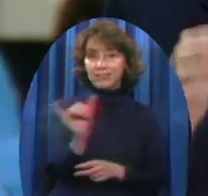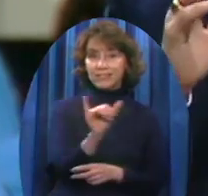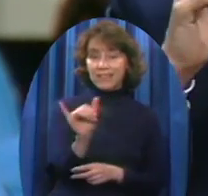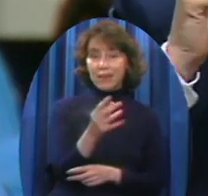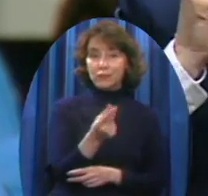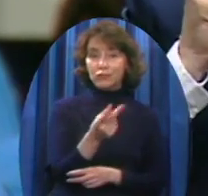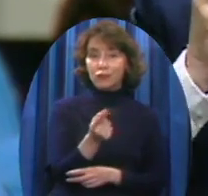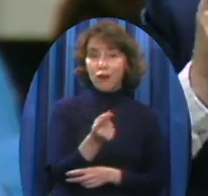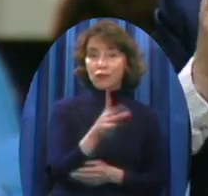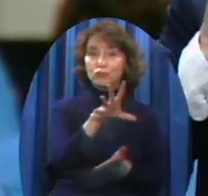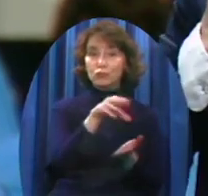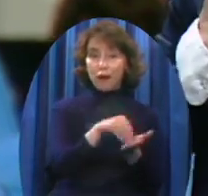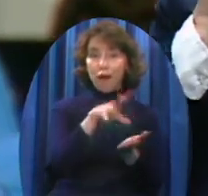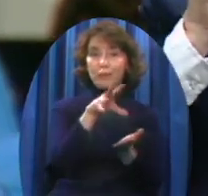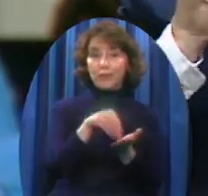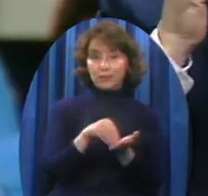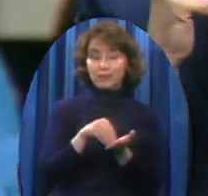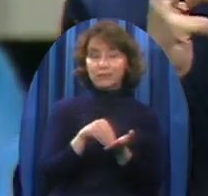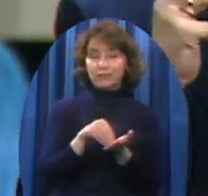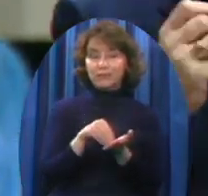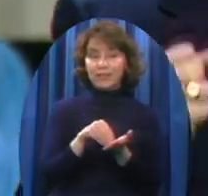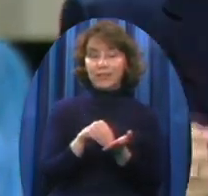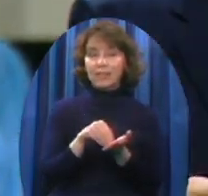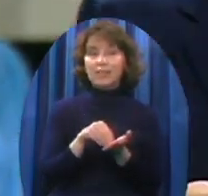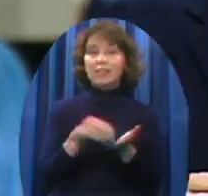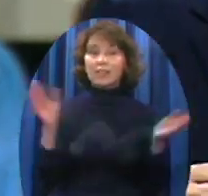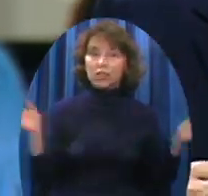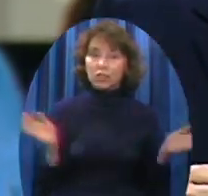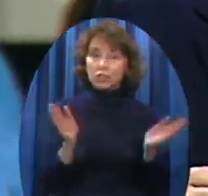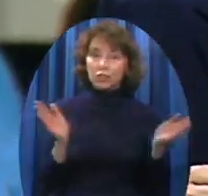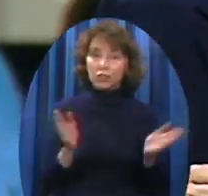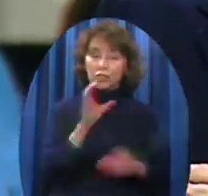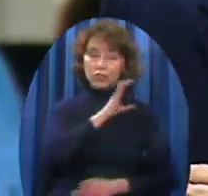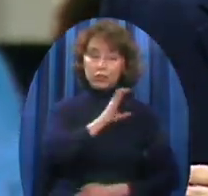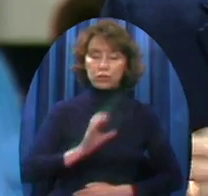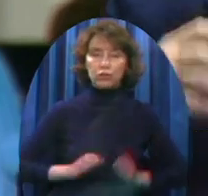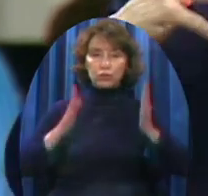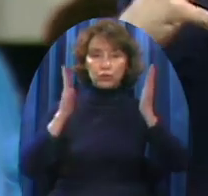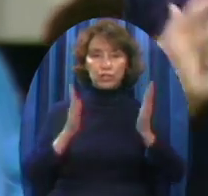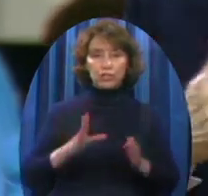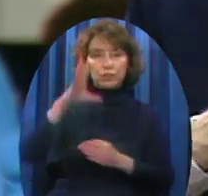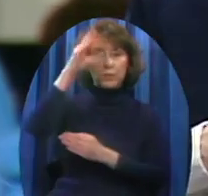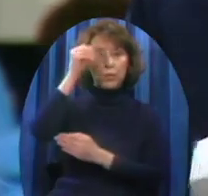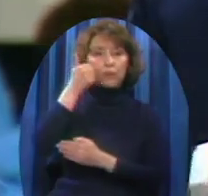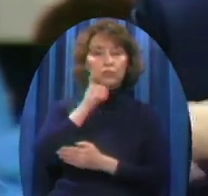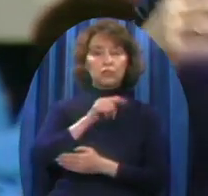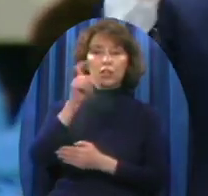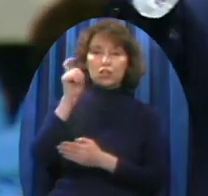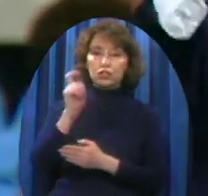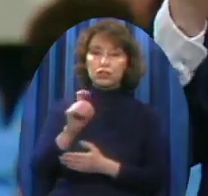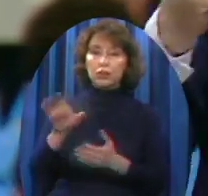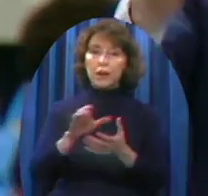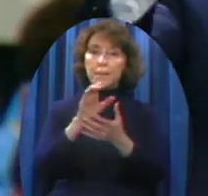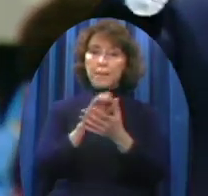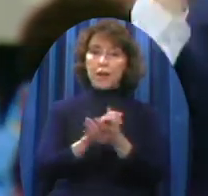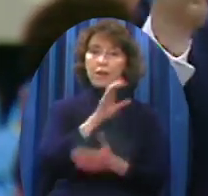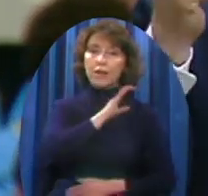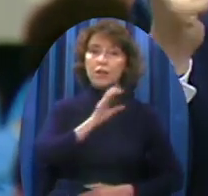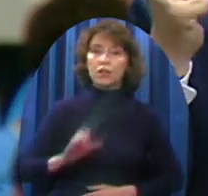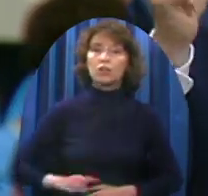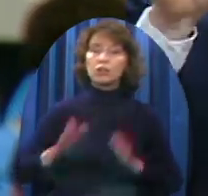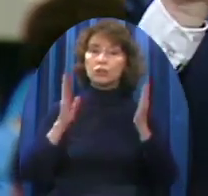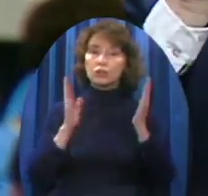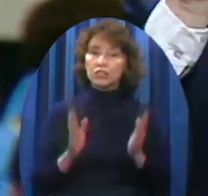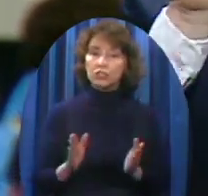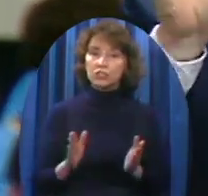you, I urge Christian kids to always marry a Christian spouse. If you're going into partnership in business, get into partnership with a child